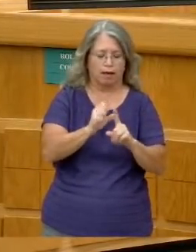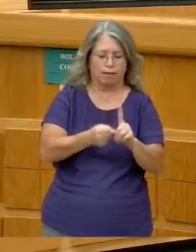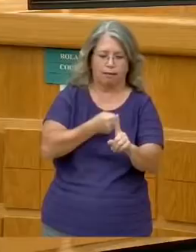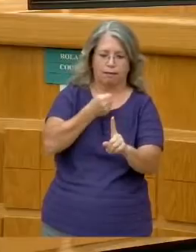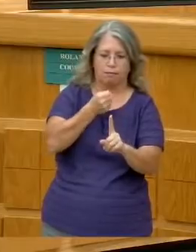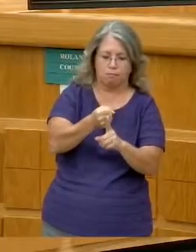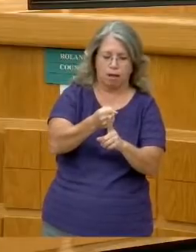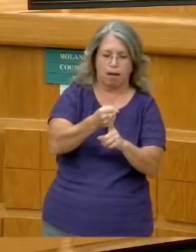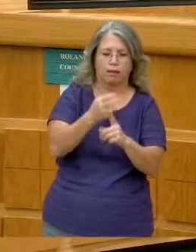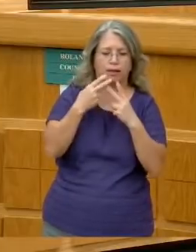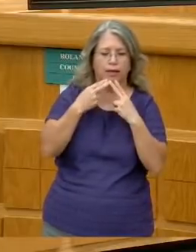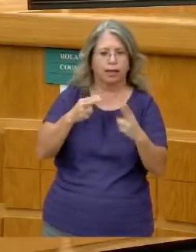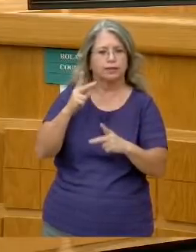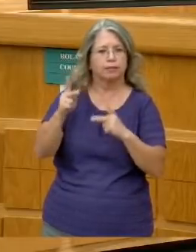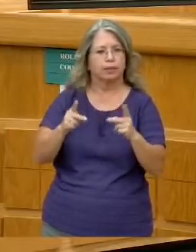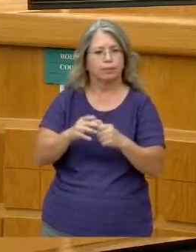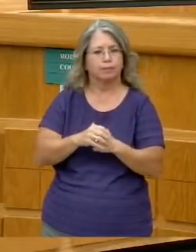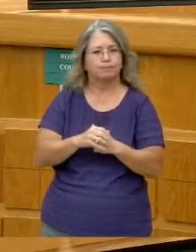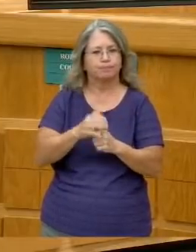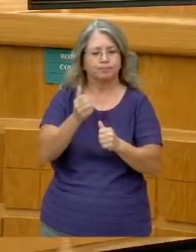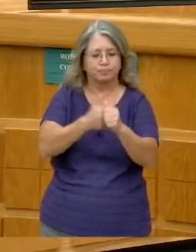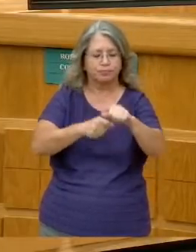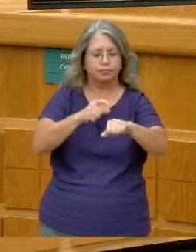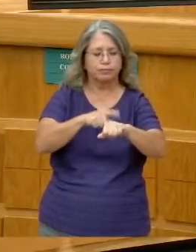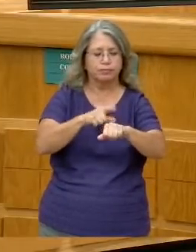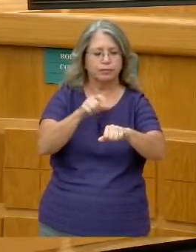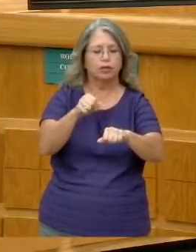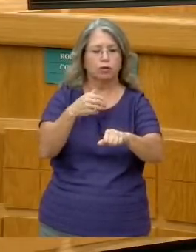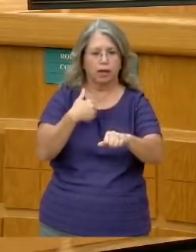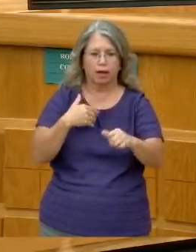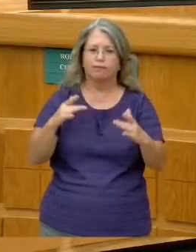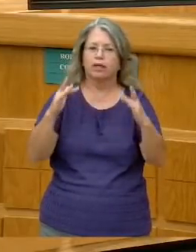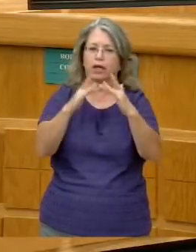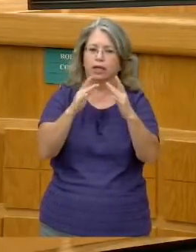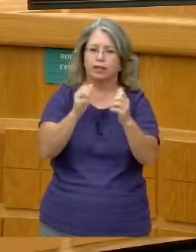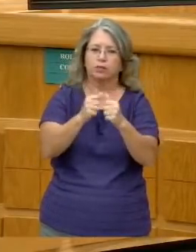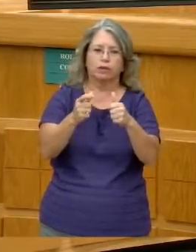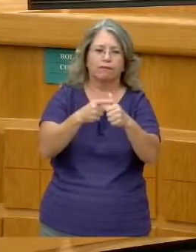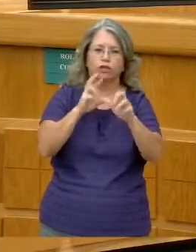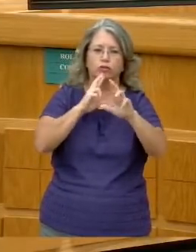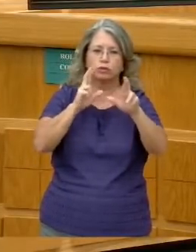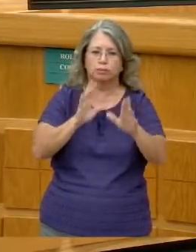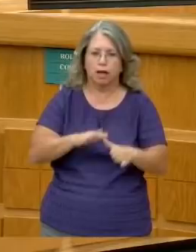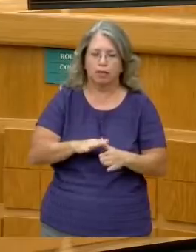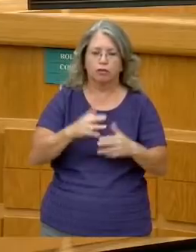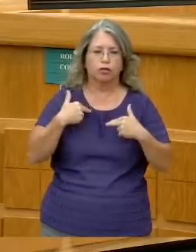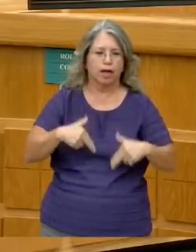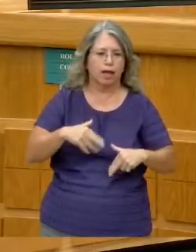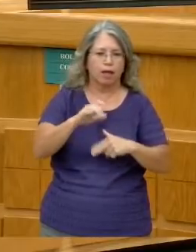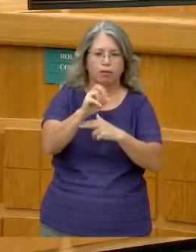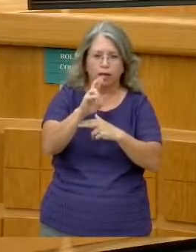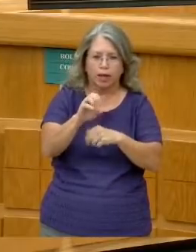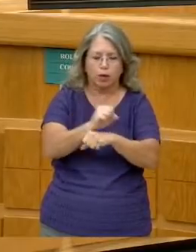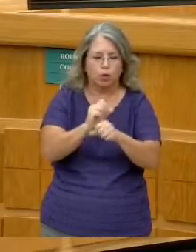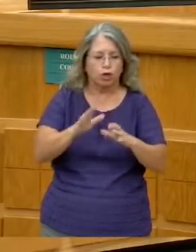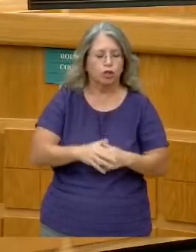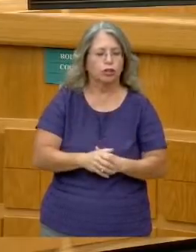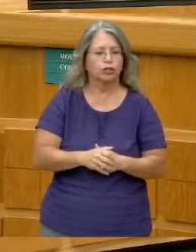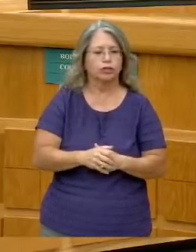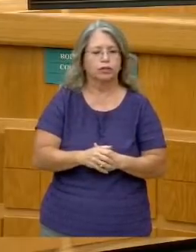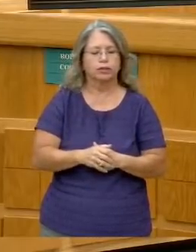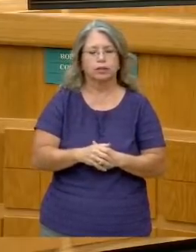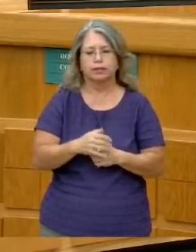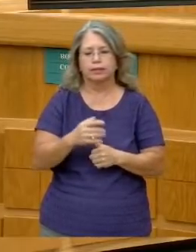you. Every time you come into contact with a first responder, a healthcare worker, somebody where you buy your groceries or